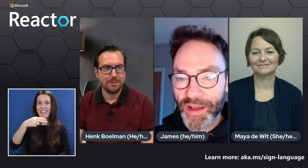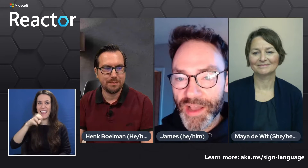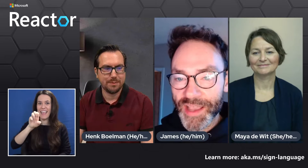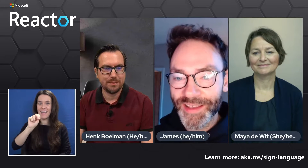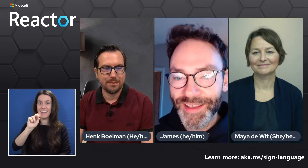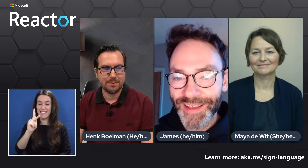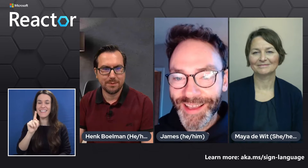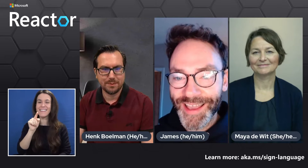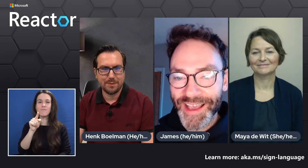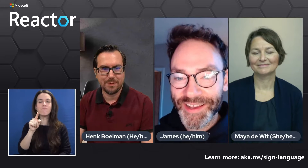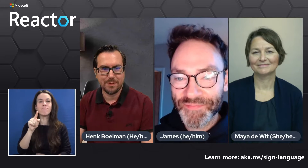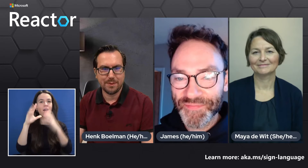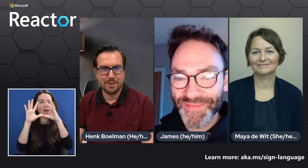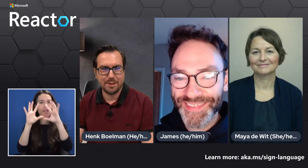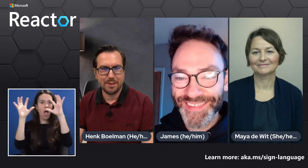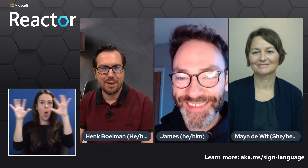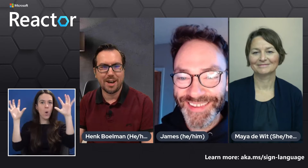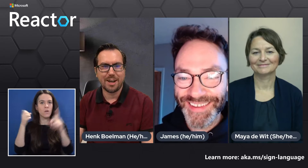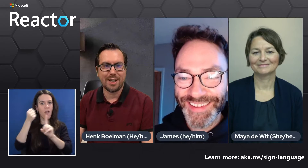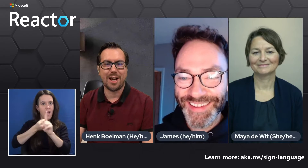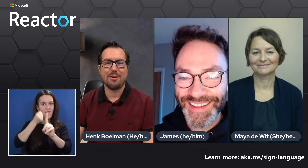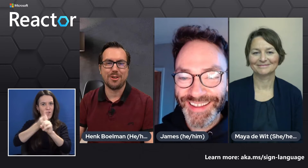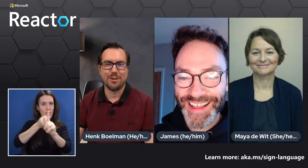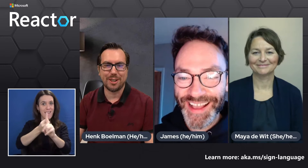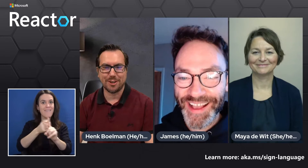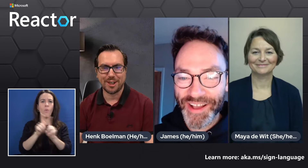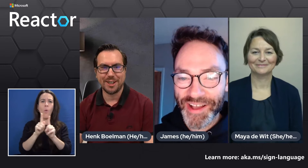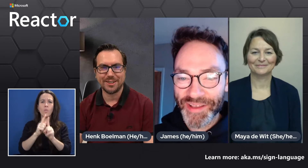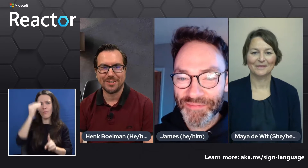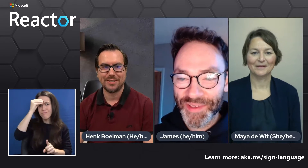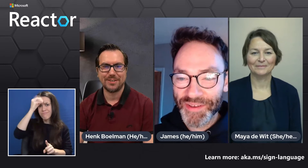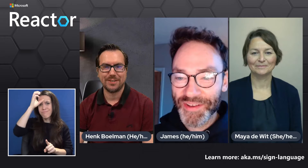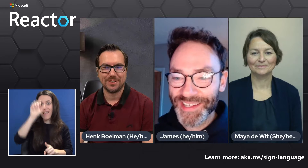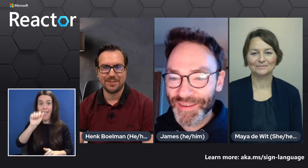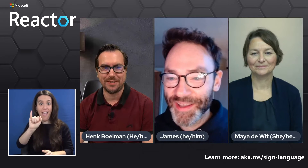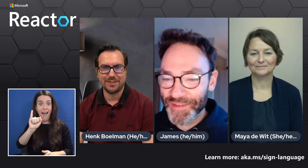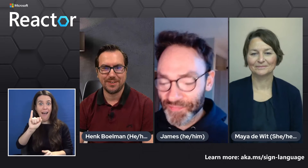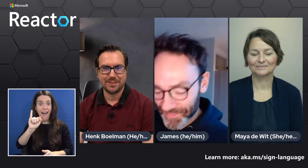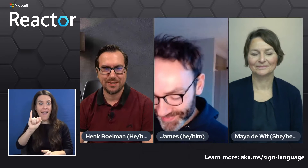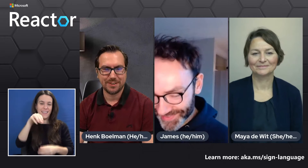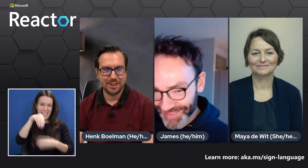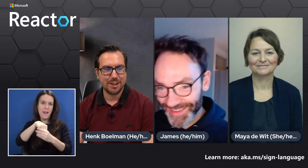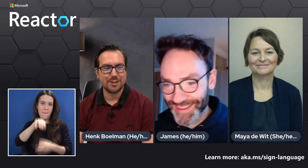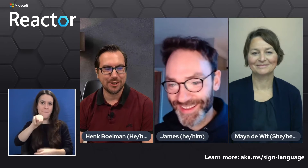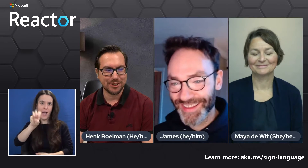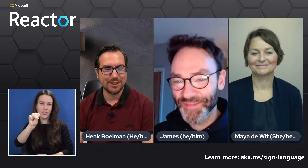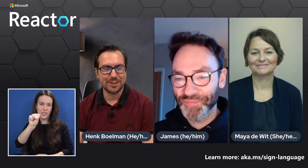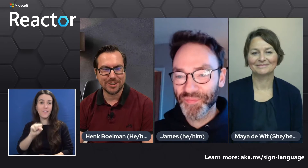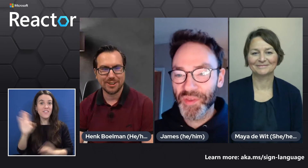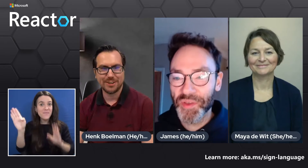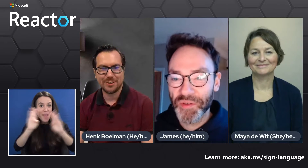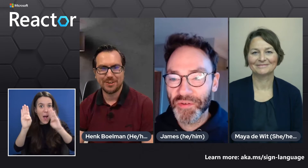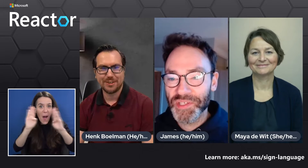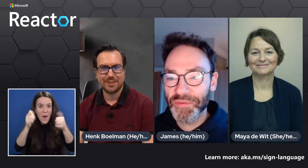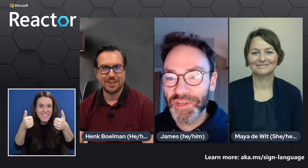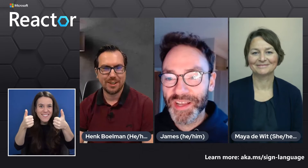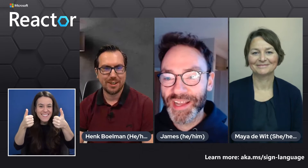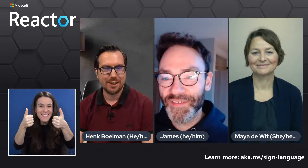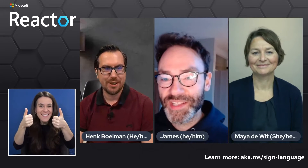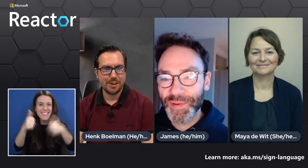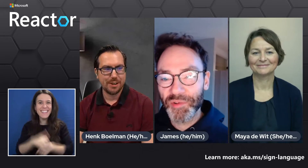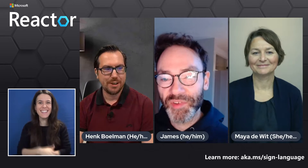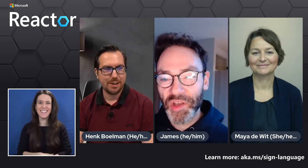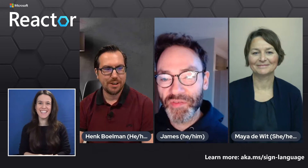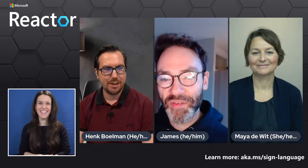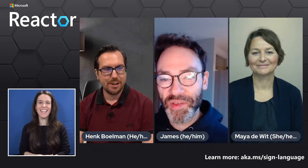on AI. Hey, Henk. Hi, how are you doing today? I'm good. How are you? Good. Cool. Do you want to give